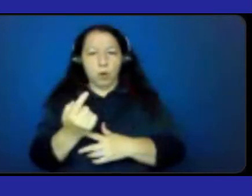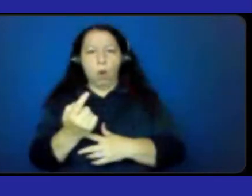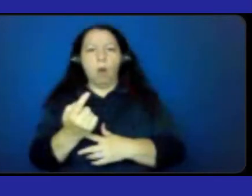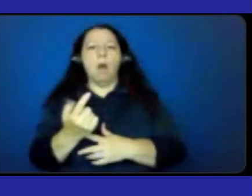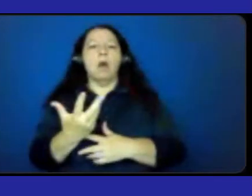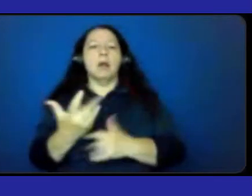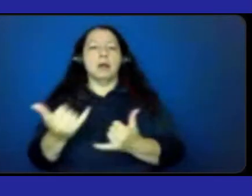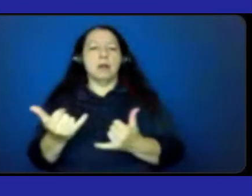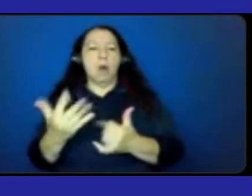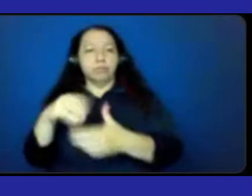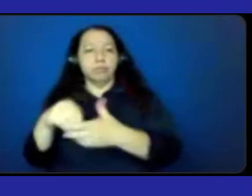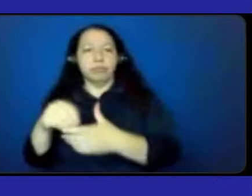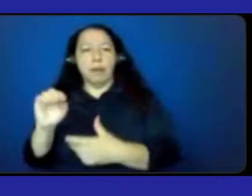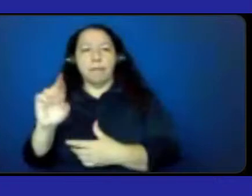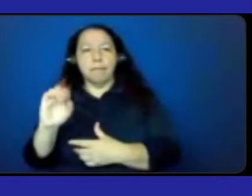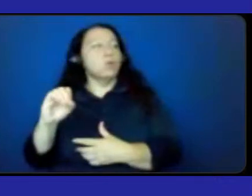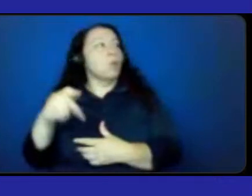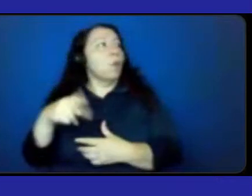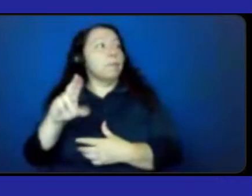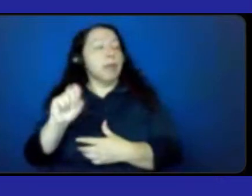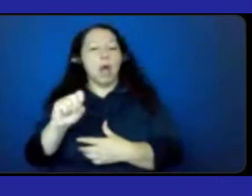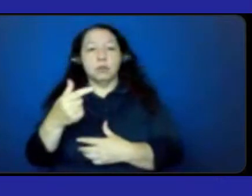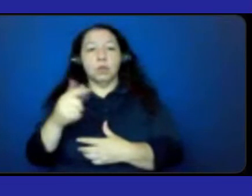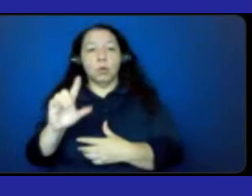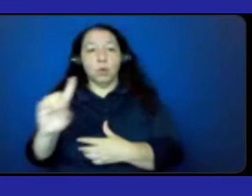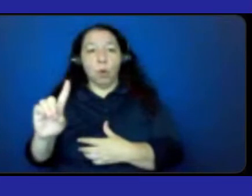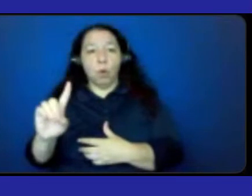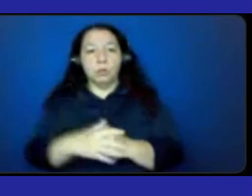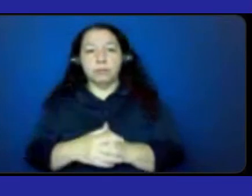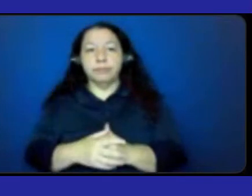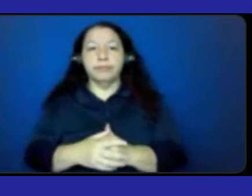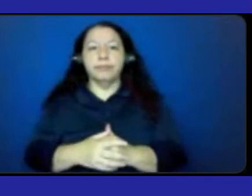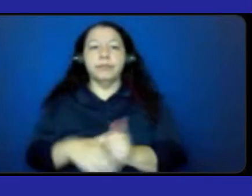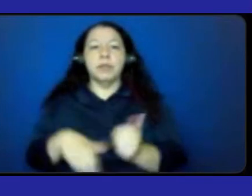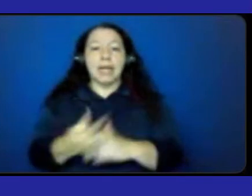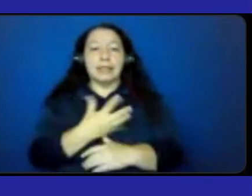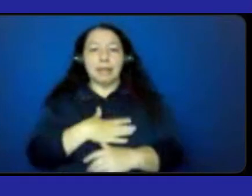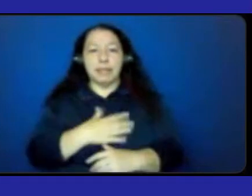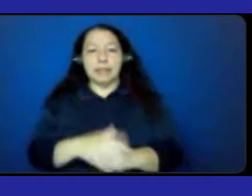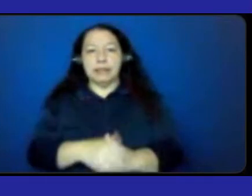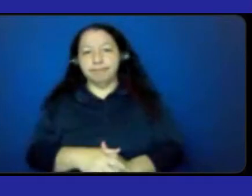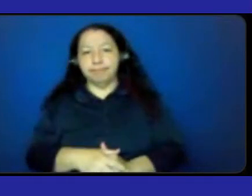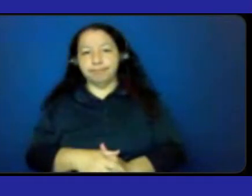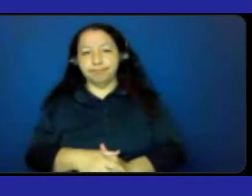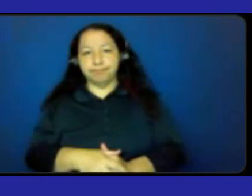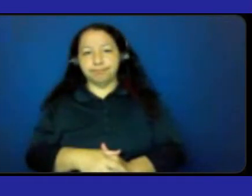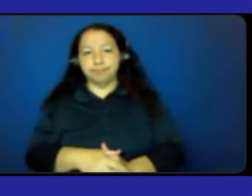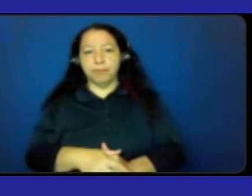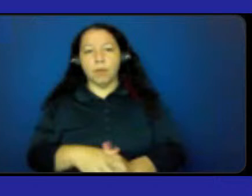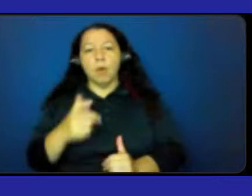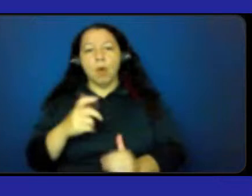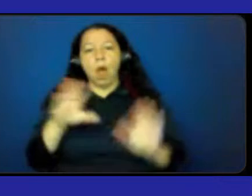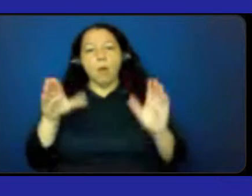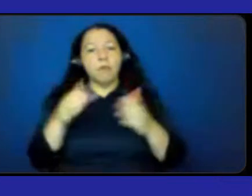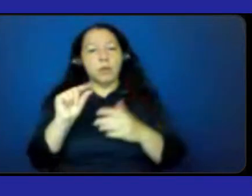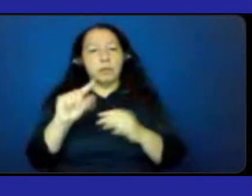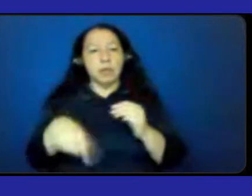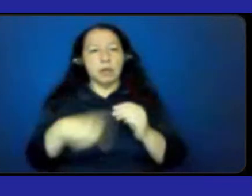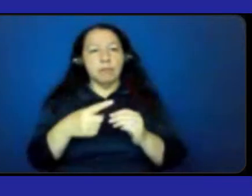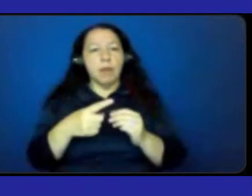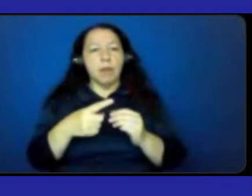please. Next slide, please. Okay. I do want to focus a little bit on the quality